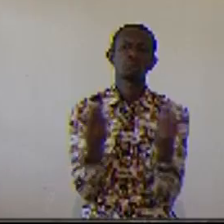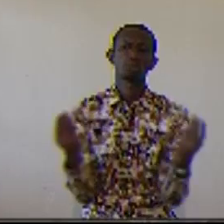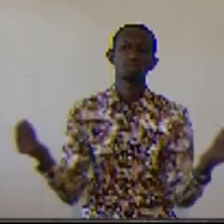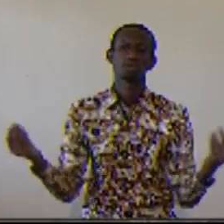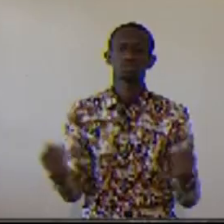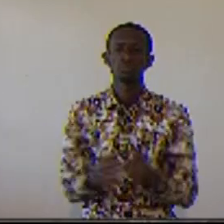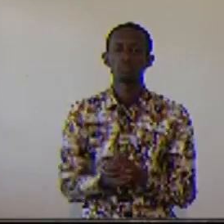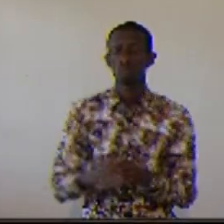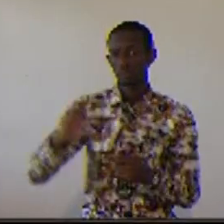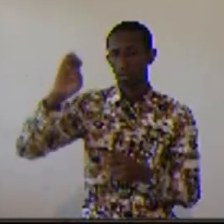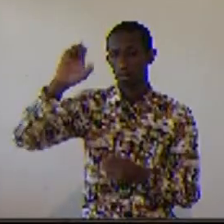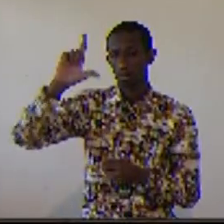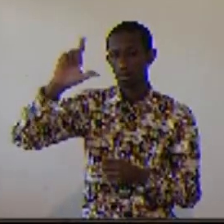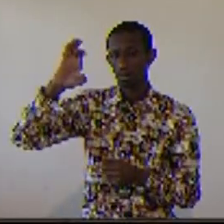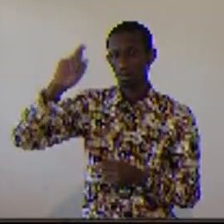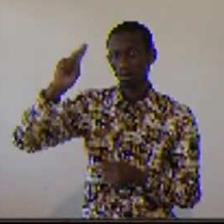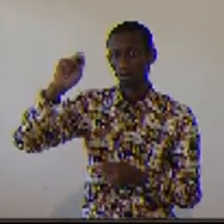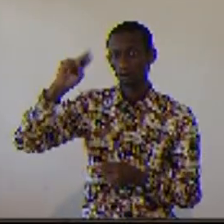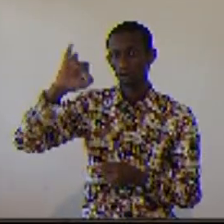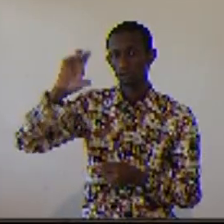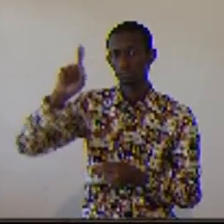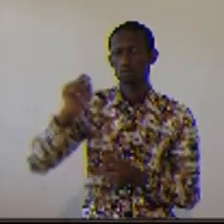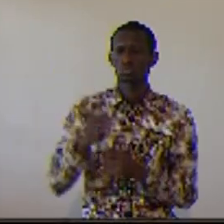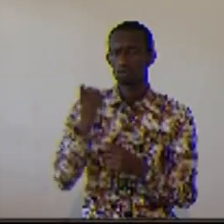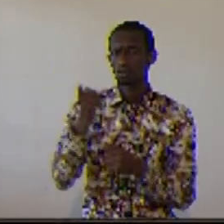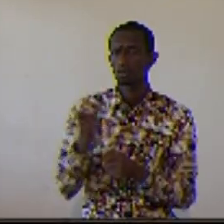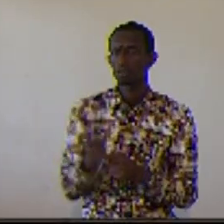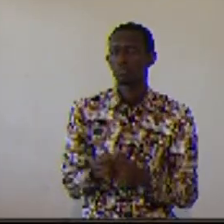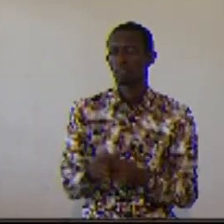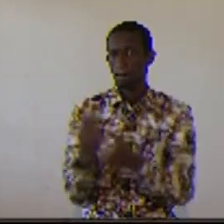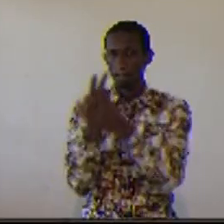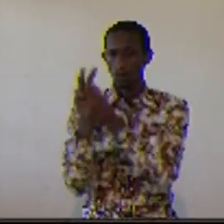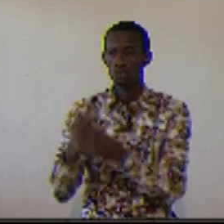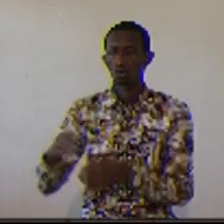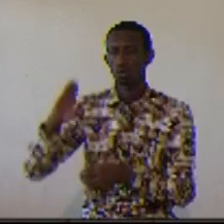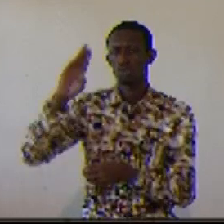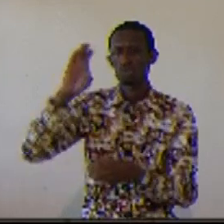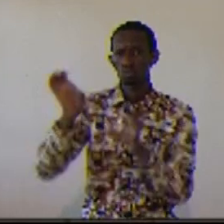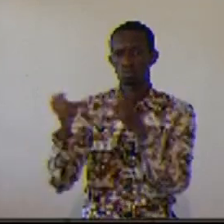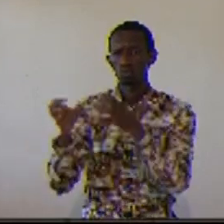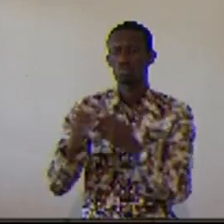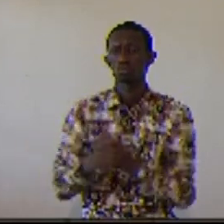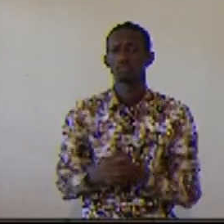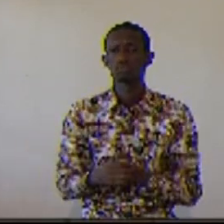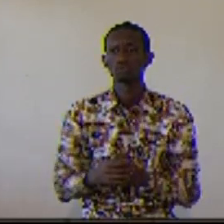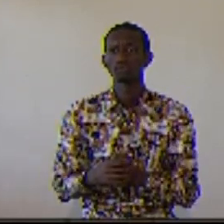withdrawing groups increases the acidity of these phenol compounds.